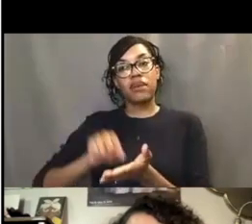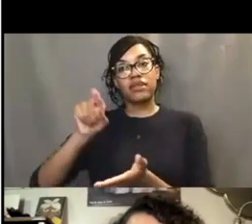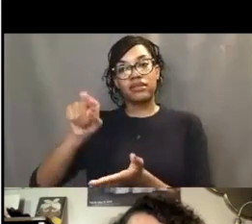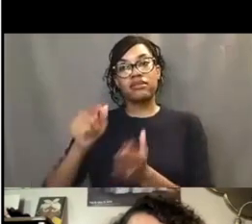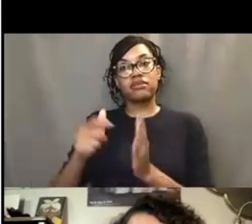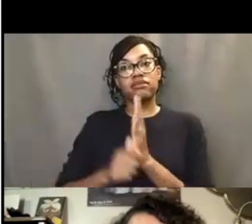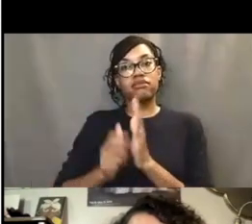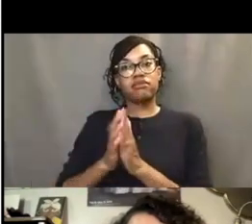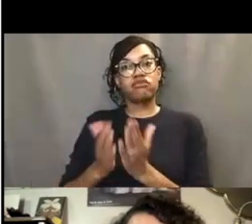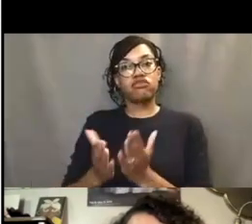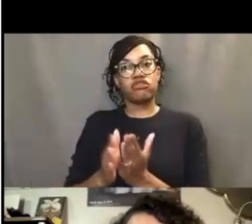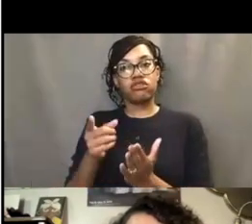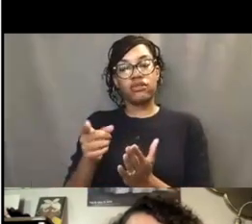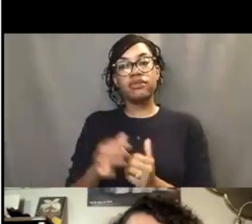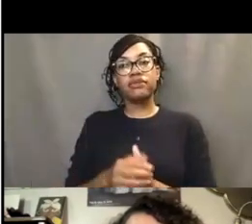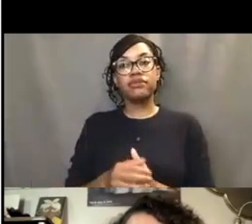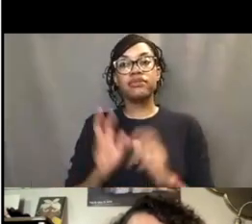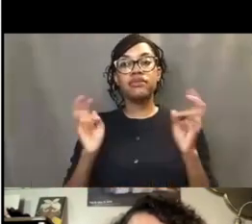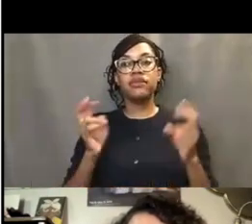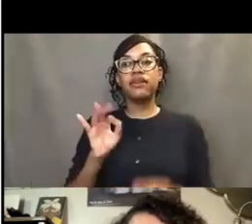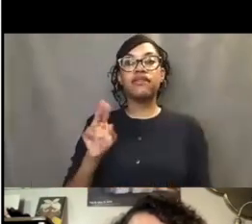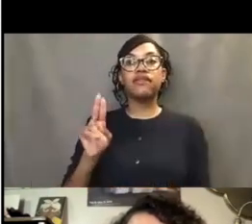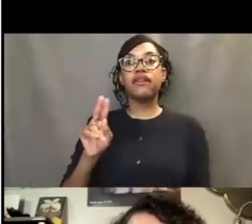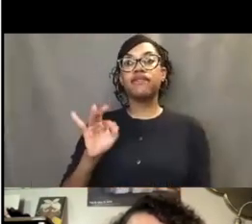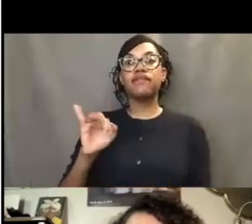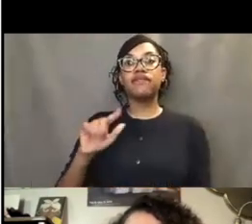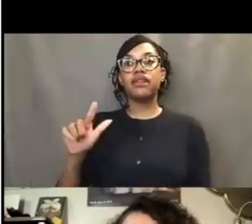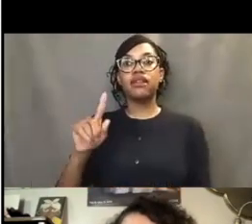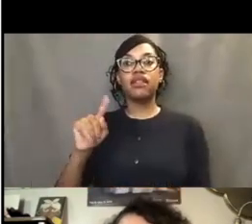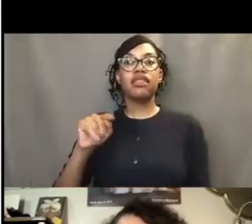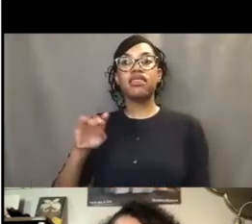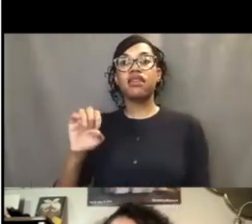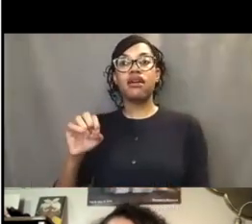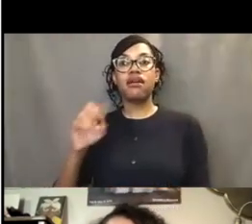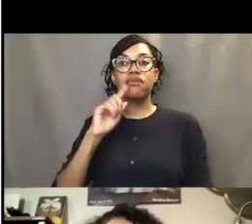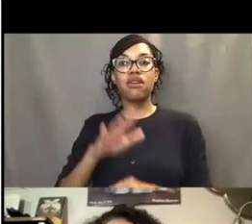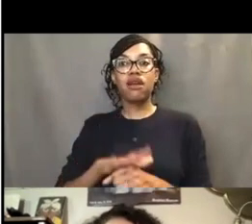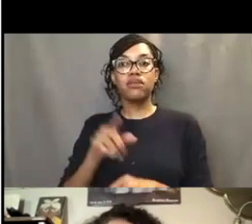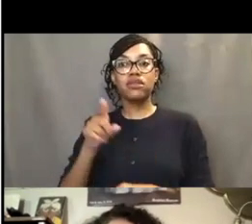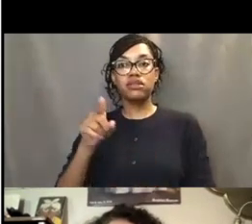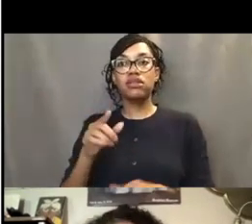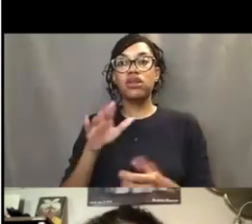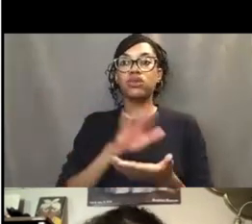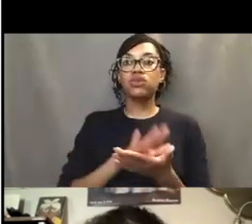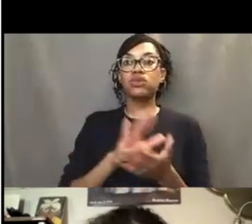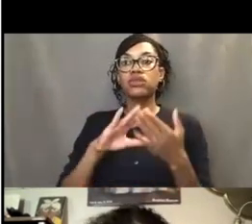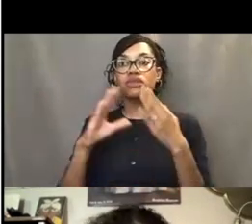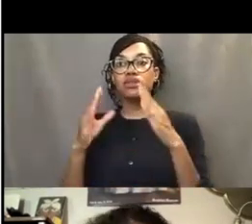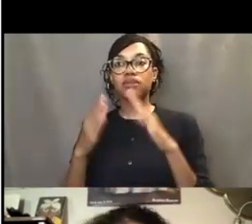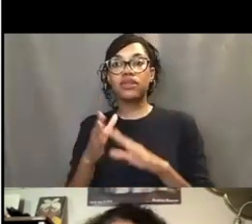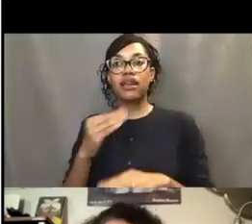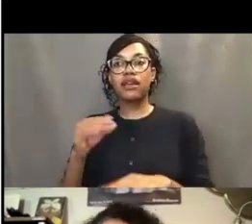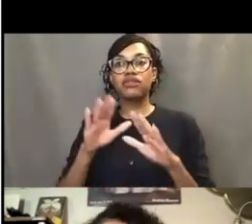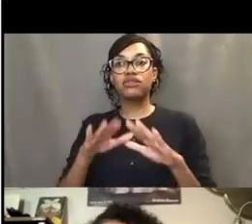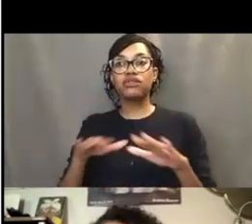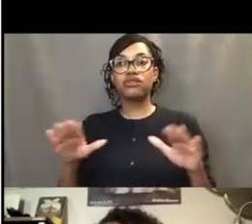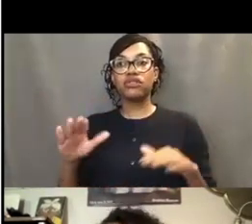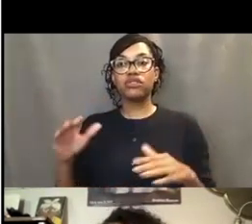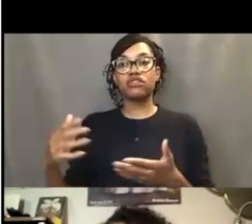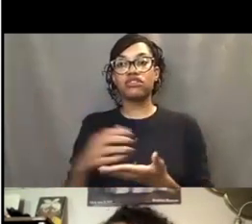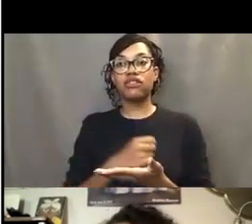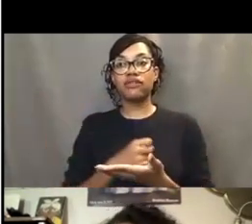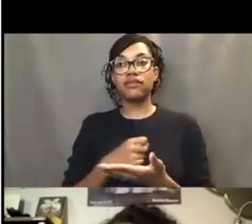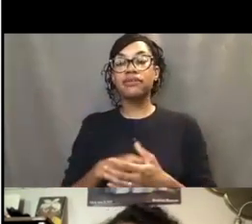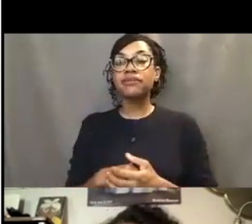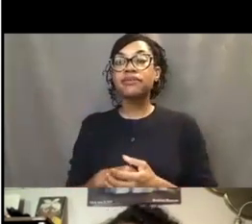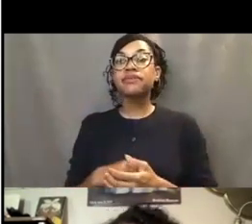and Communities Our Children Deserve, inspired by the Chicago's Teacher Union. This gave the community and organizations the